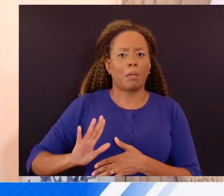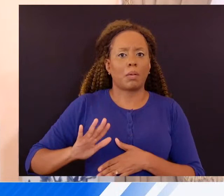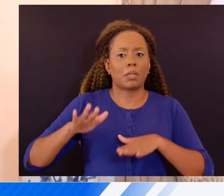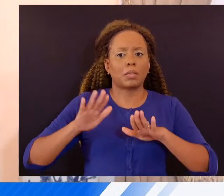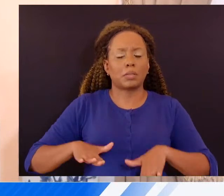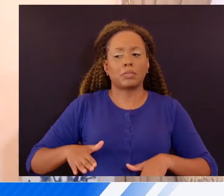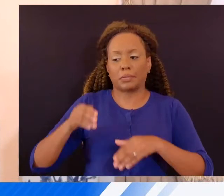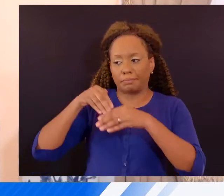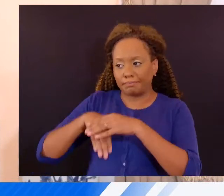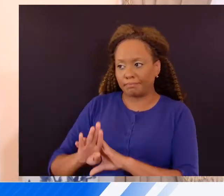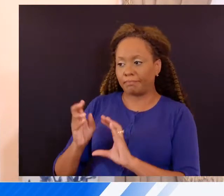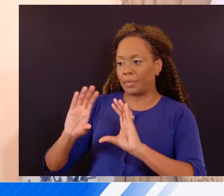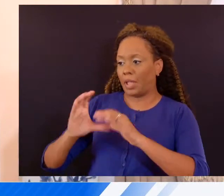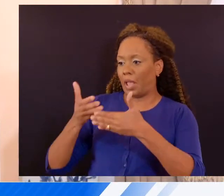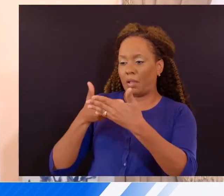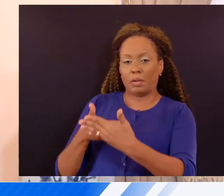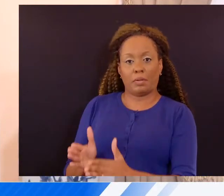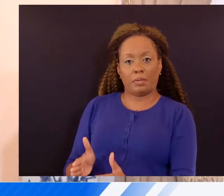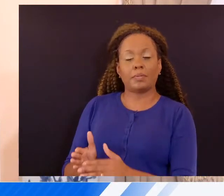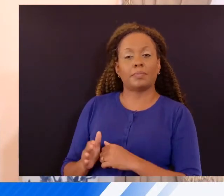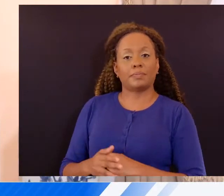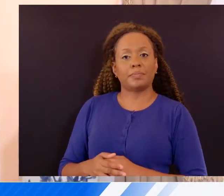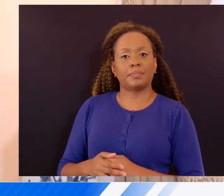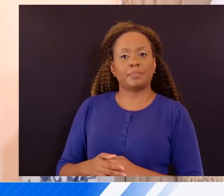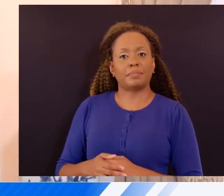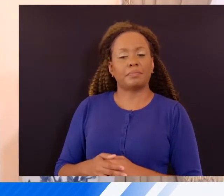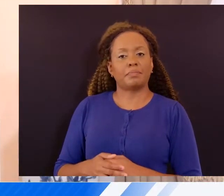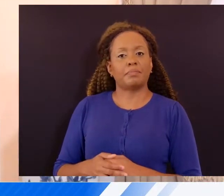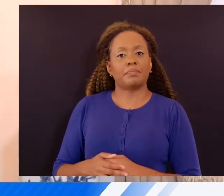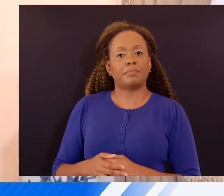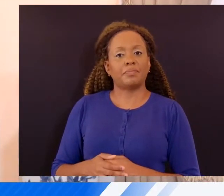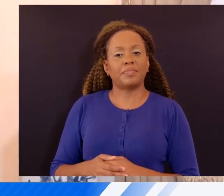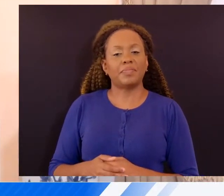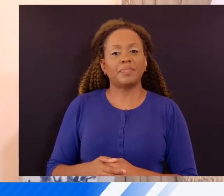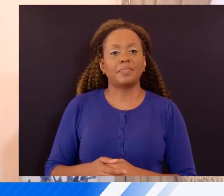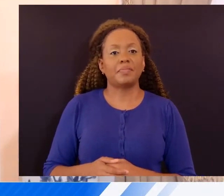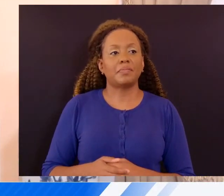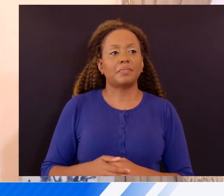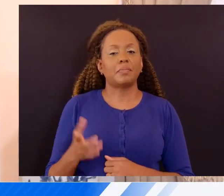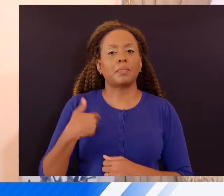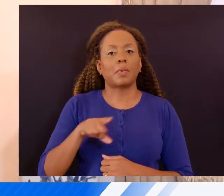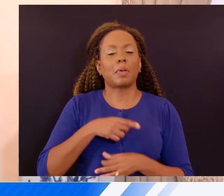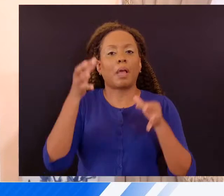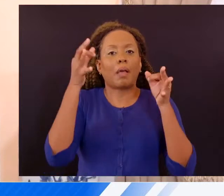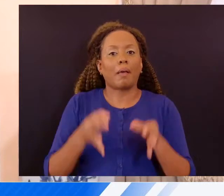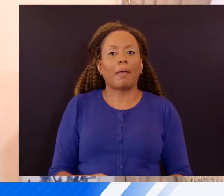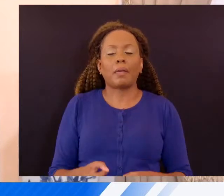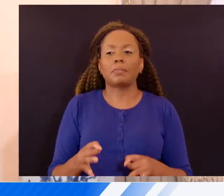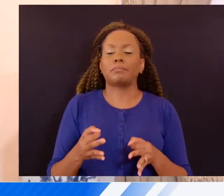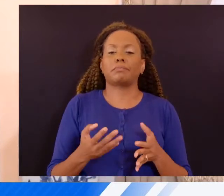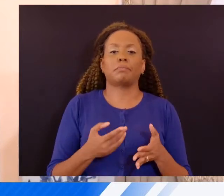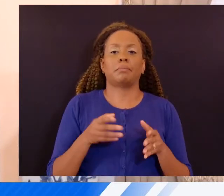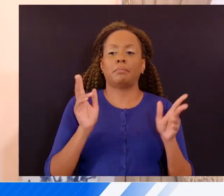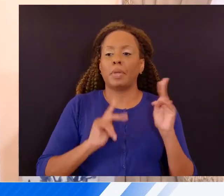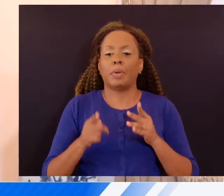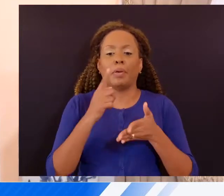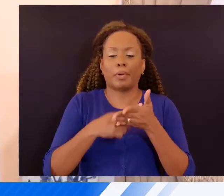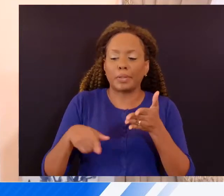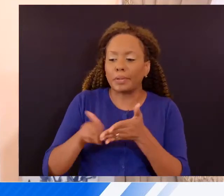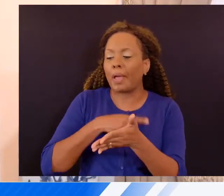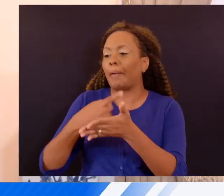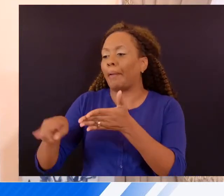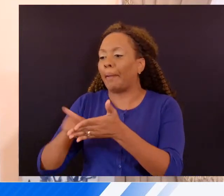face-to-face instruction in the classroom. It was a decision at the time that, despite the criticism and certainly a number of the concerns that